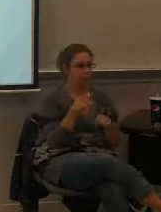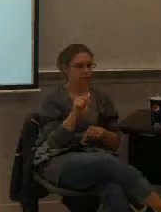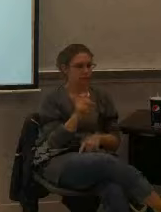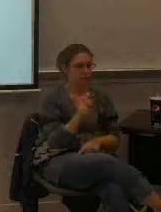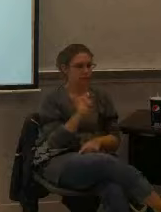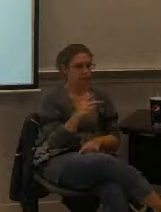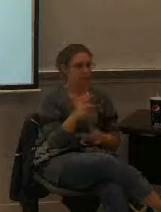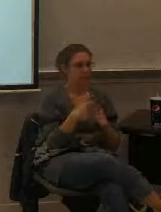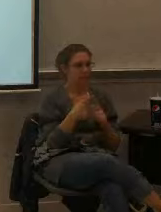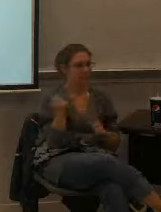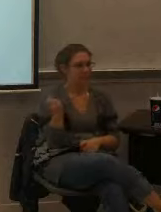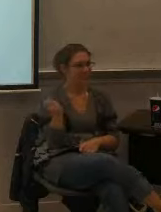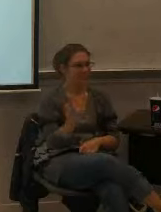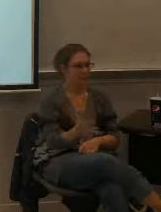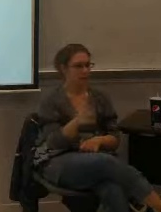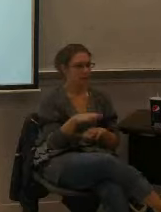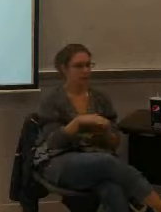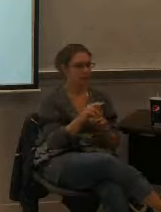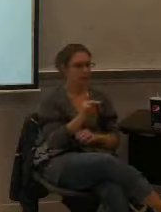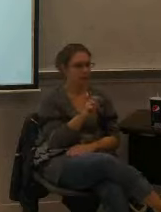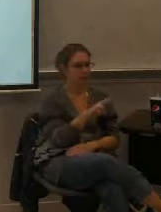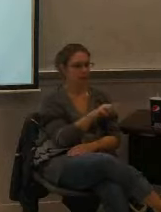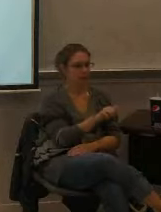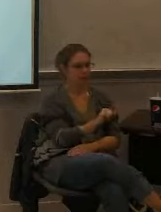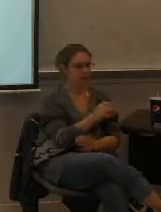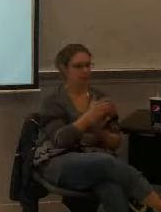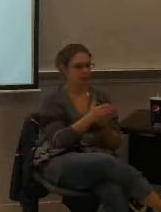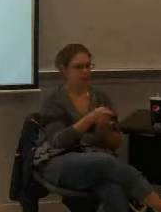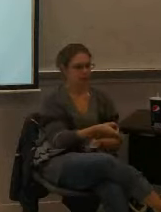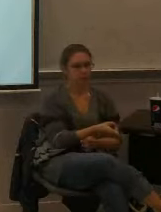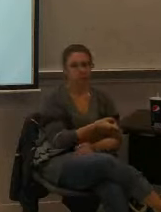and then casinos on the Nevada side of the lake.